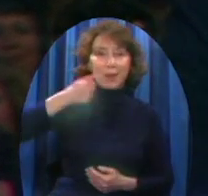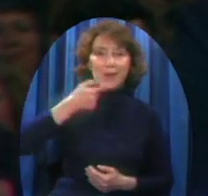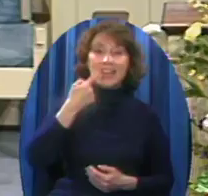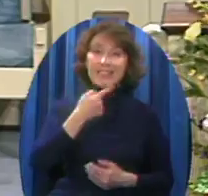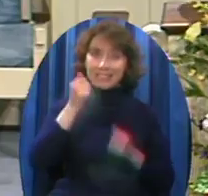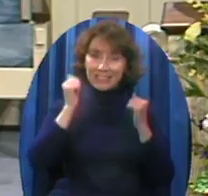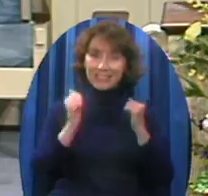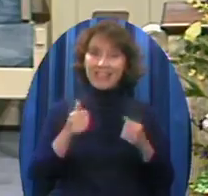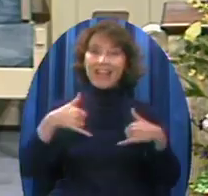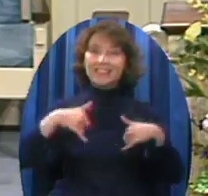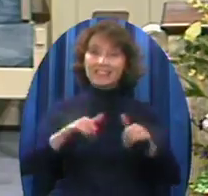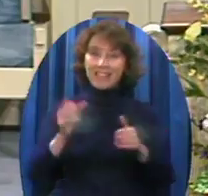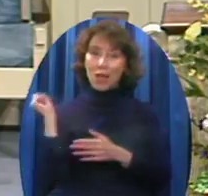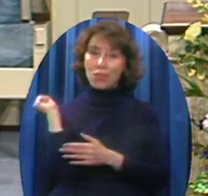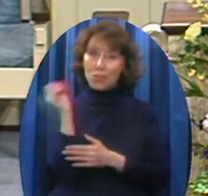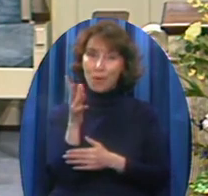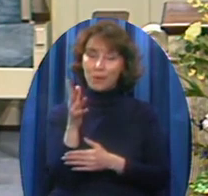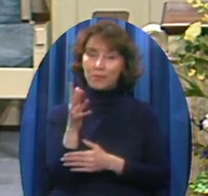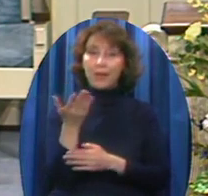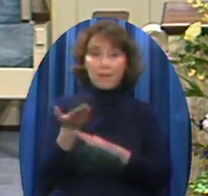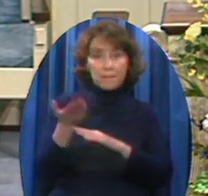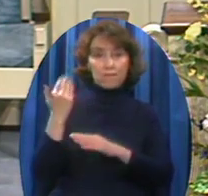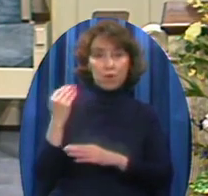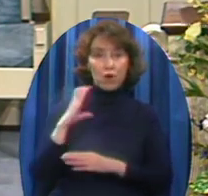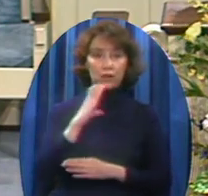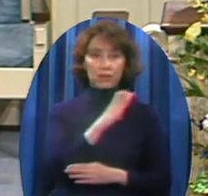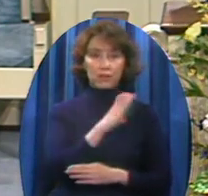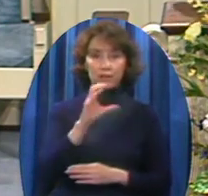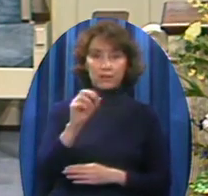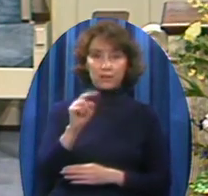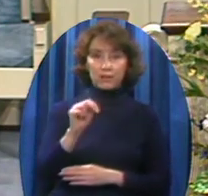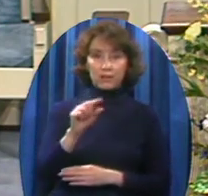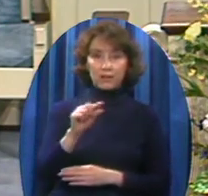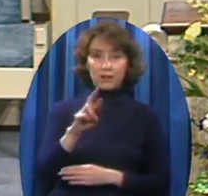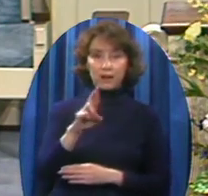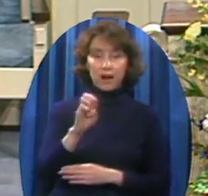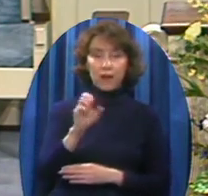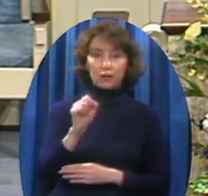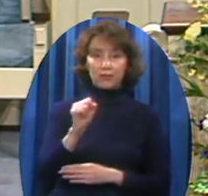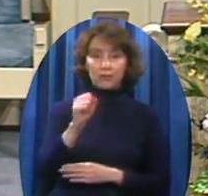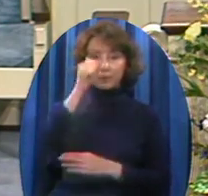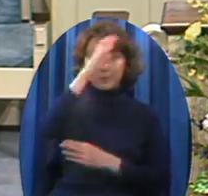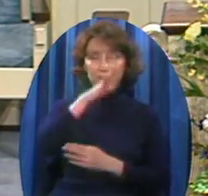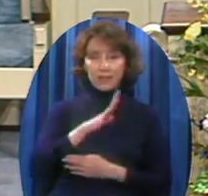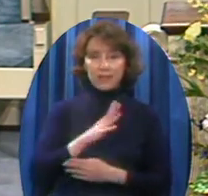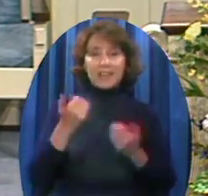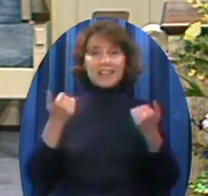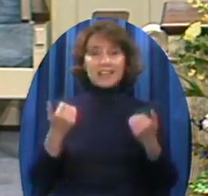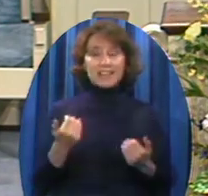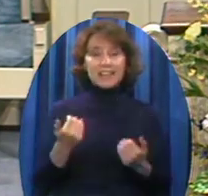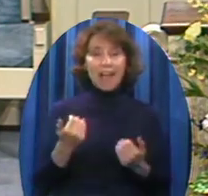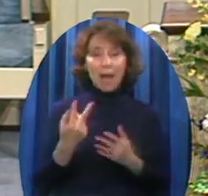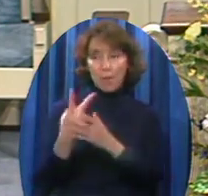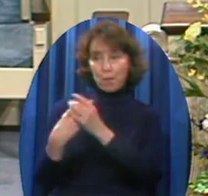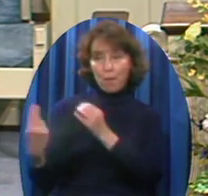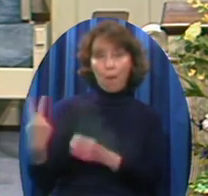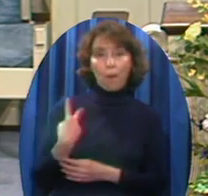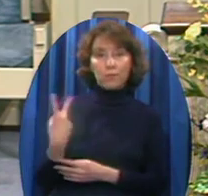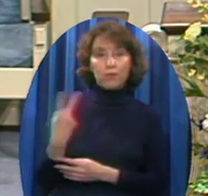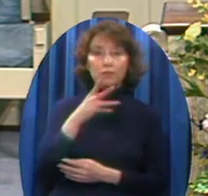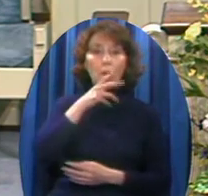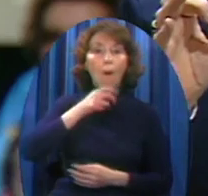Ben. He was a congressman as well. I can do anything I could do 30 years ago for 30 seconds.